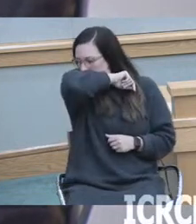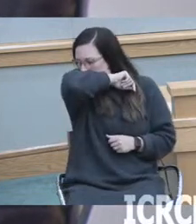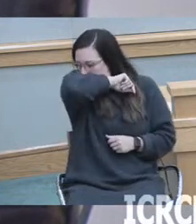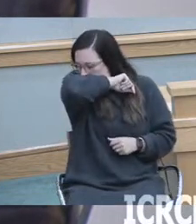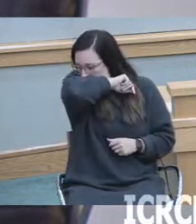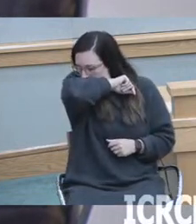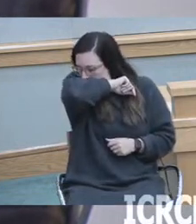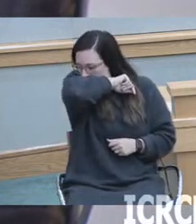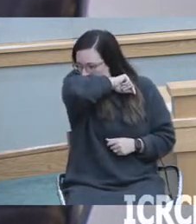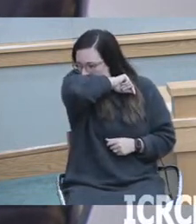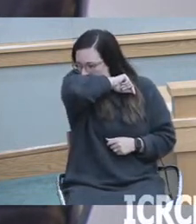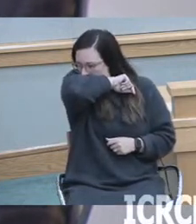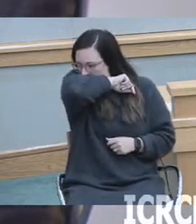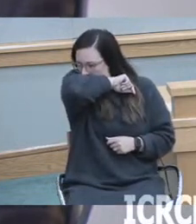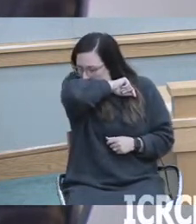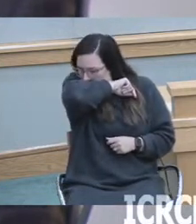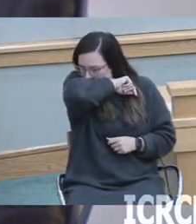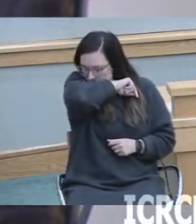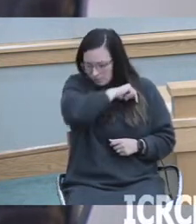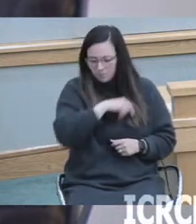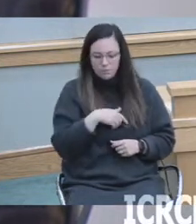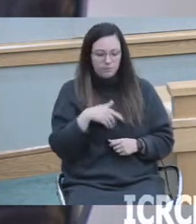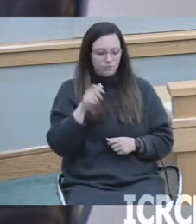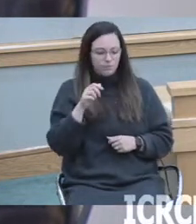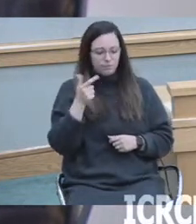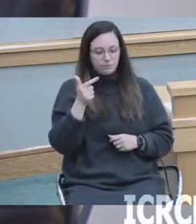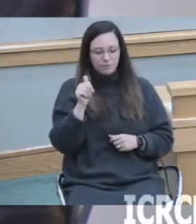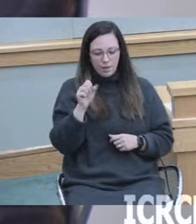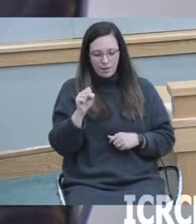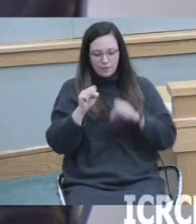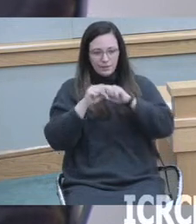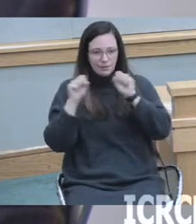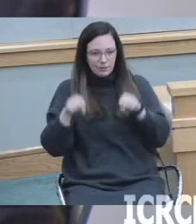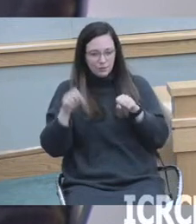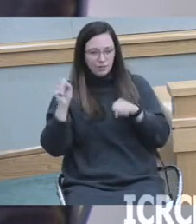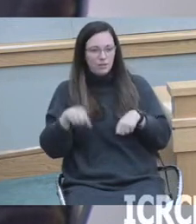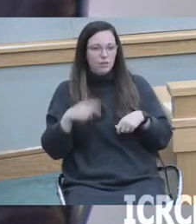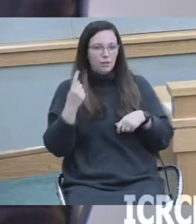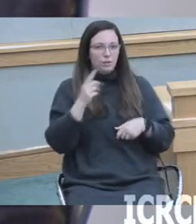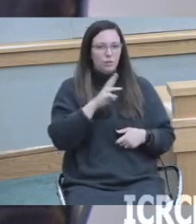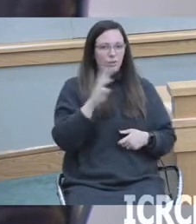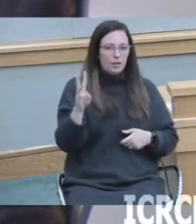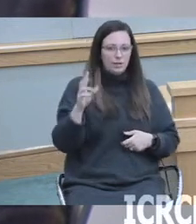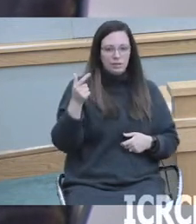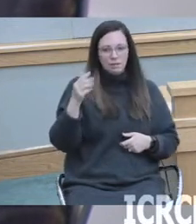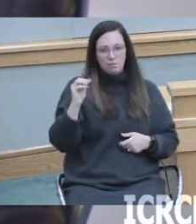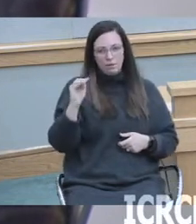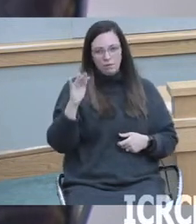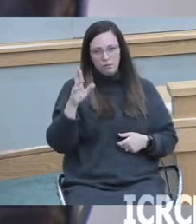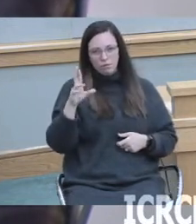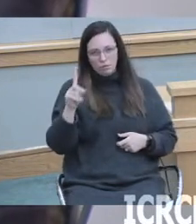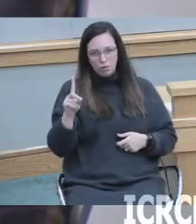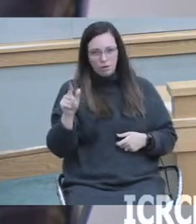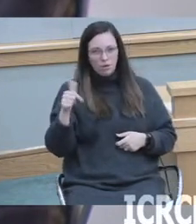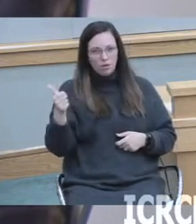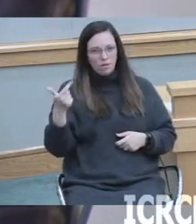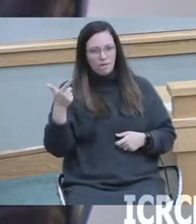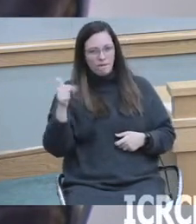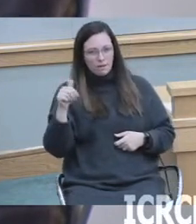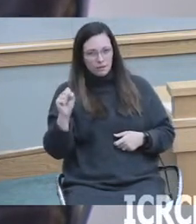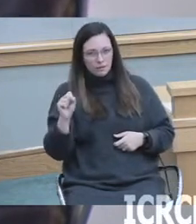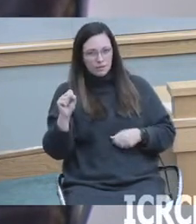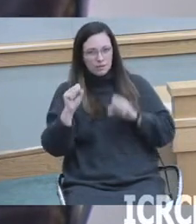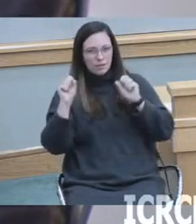Road, and there's one west on Glendale Milford Road over at the other gas station. They're owned